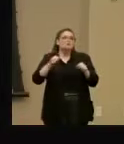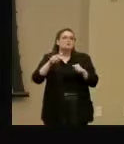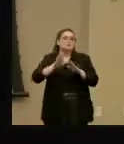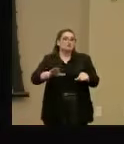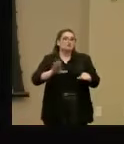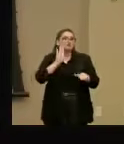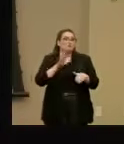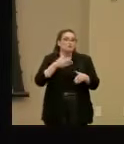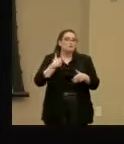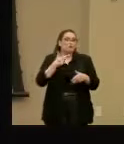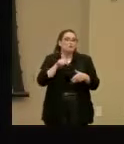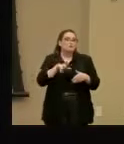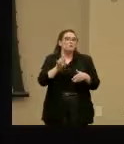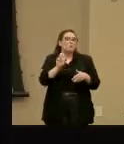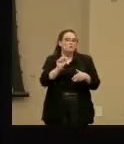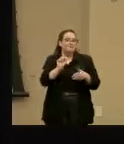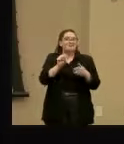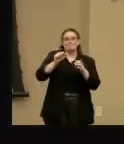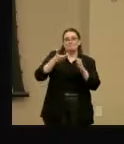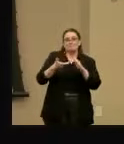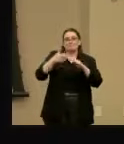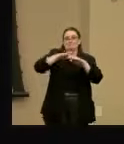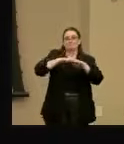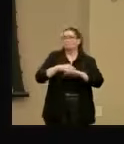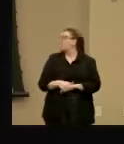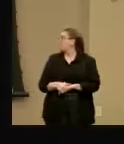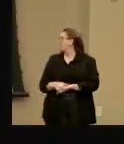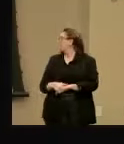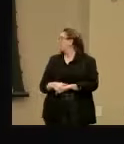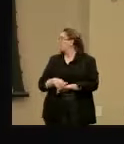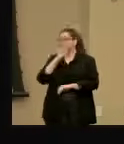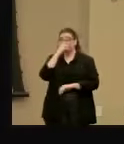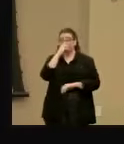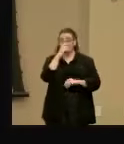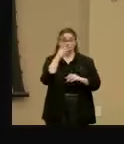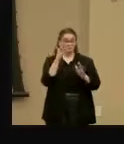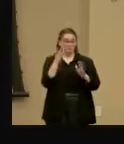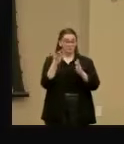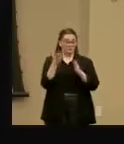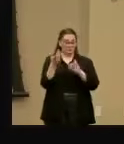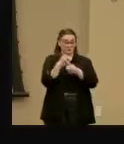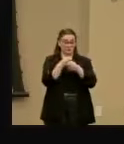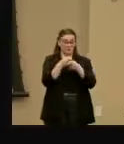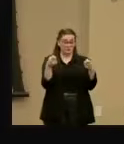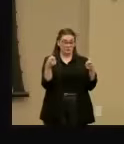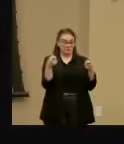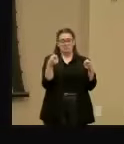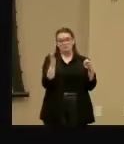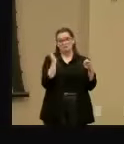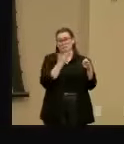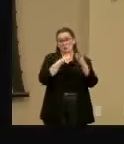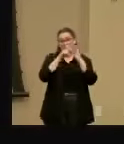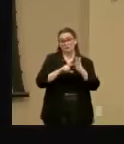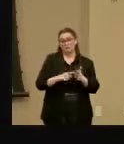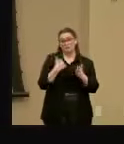So that's just interesting to know. So finally, as we wrap up here, this is a little bit of our research